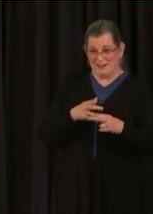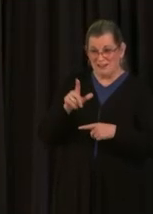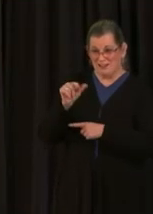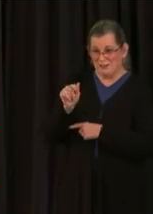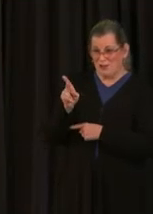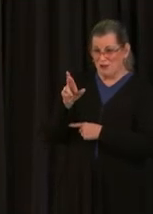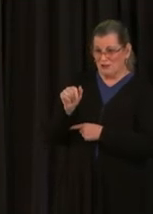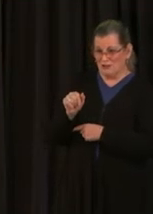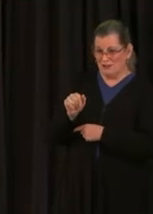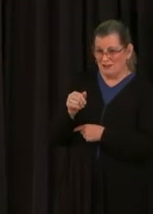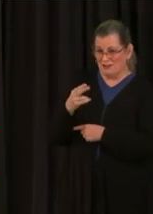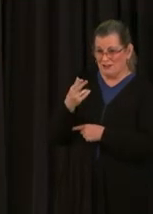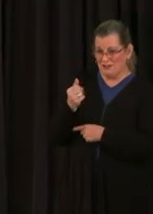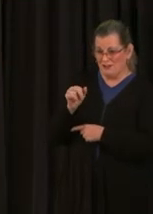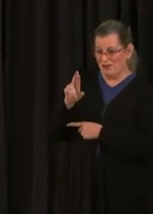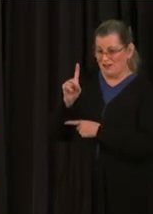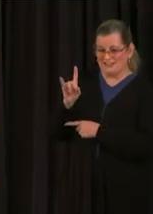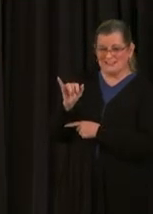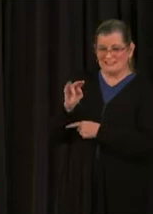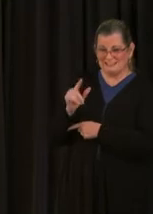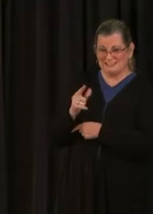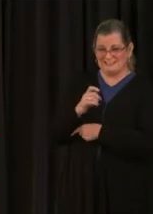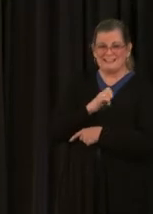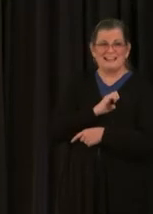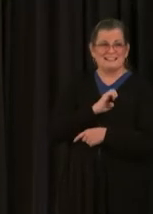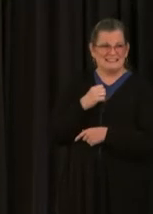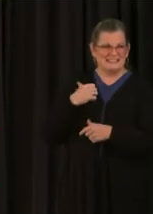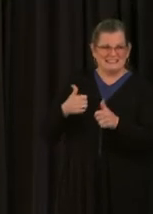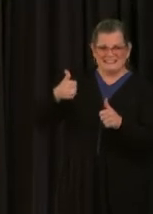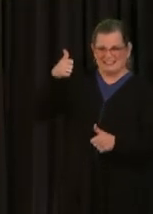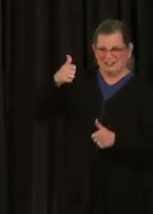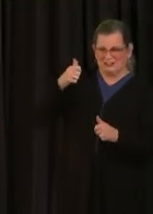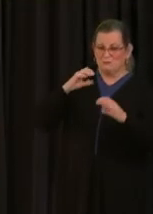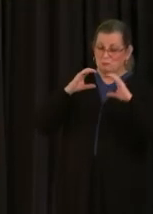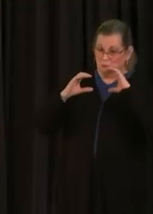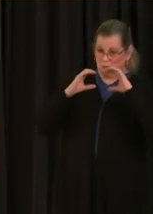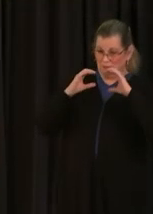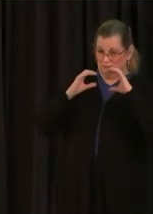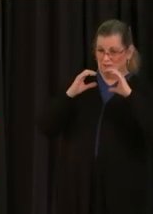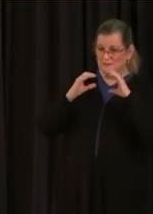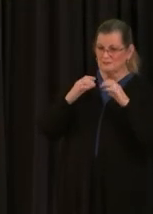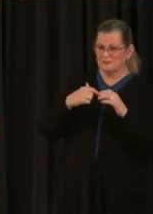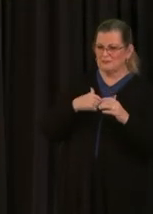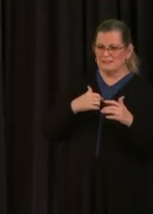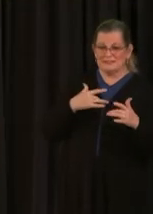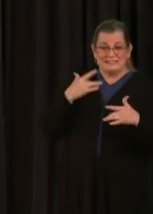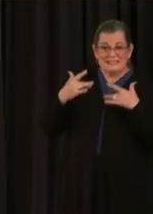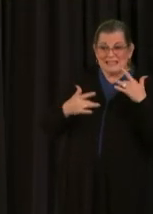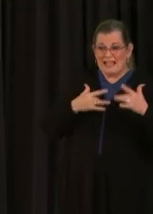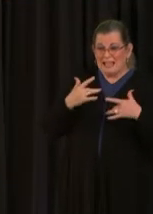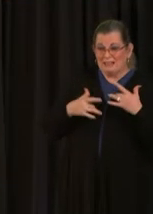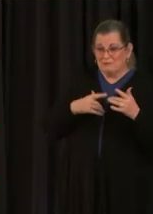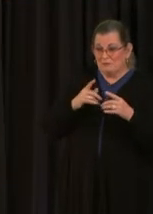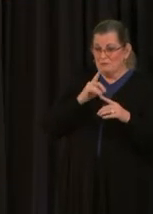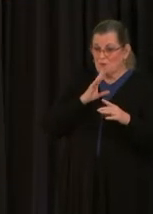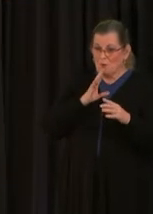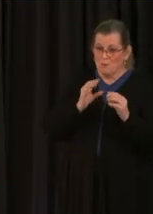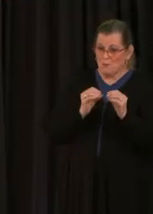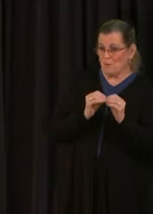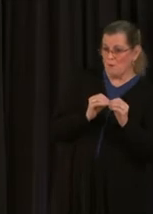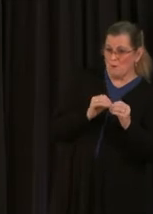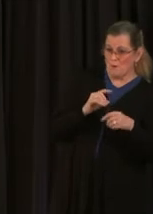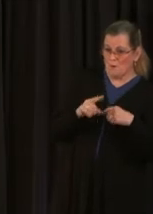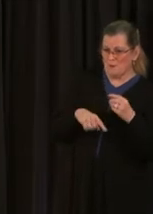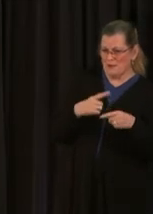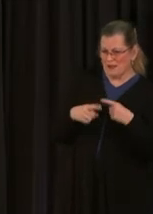fact they find that their children or their child are not prepared or healthy enough to attend